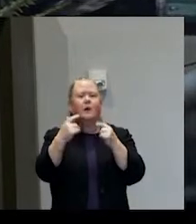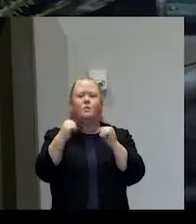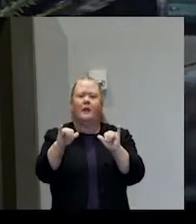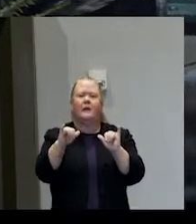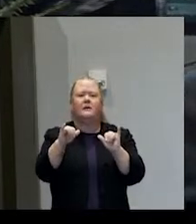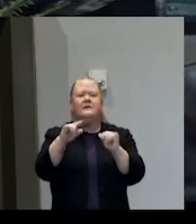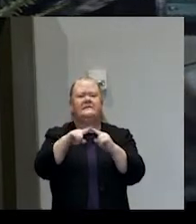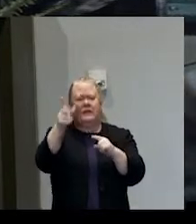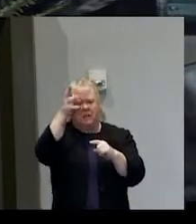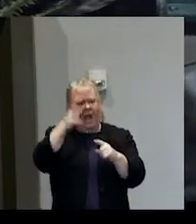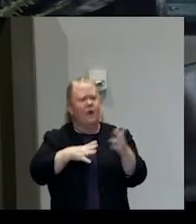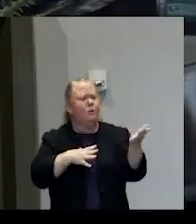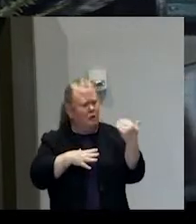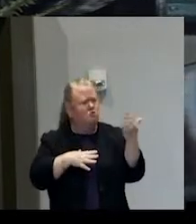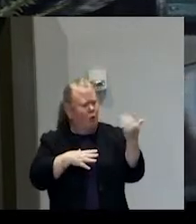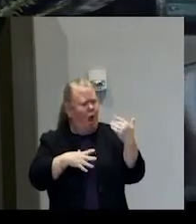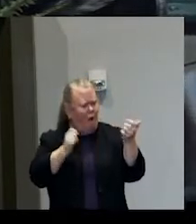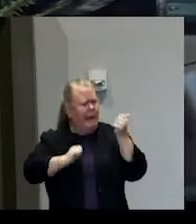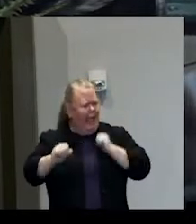his dad, "Why don't you